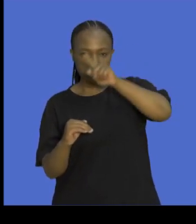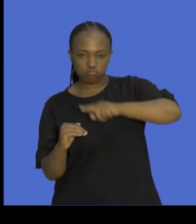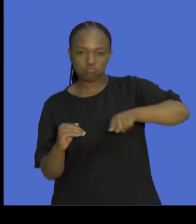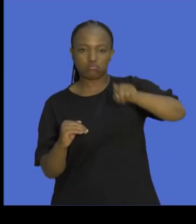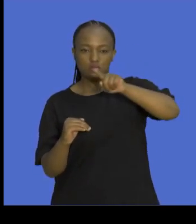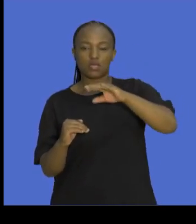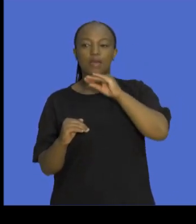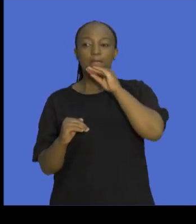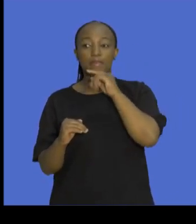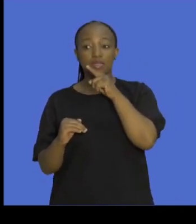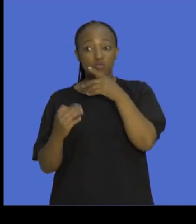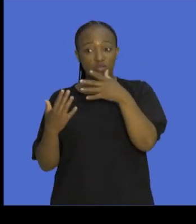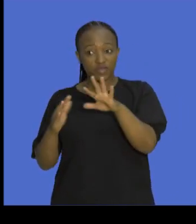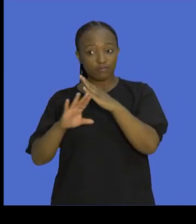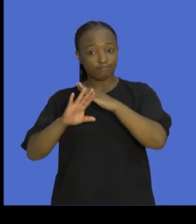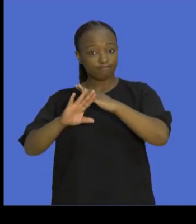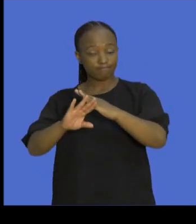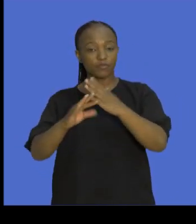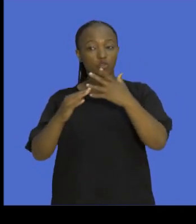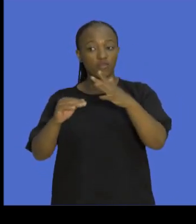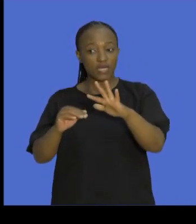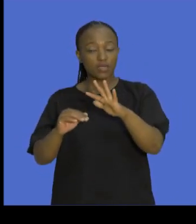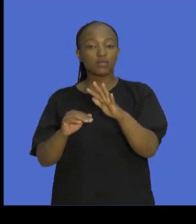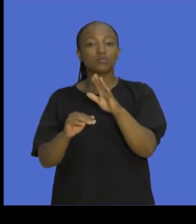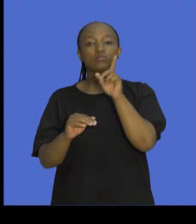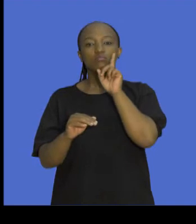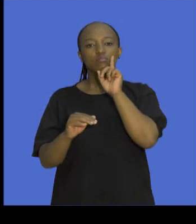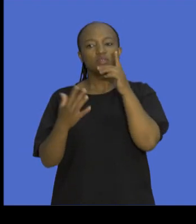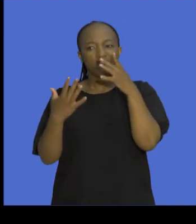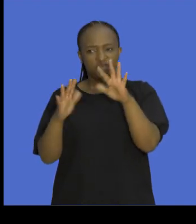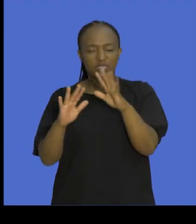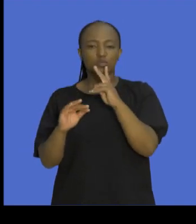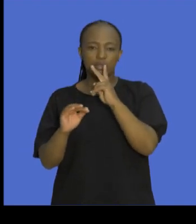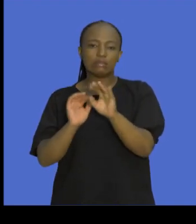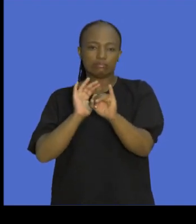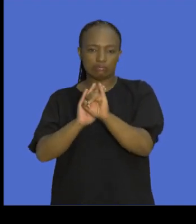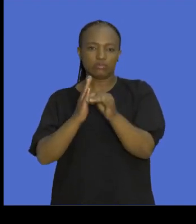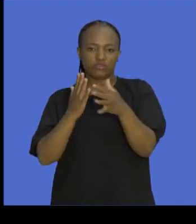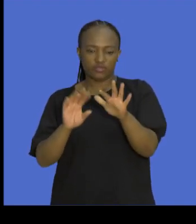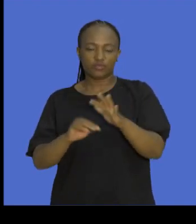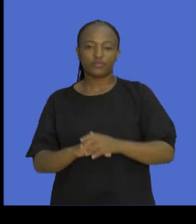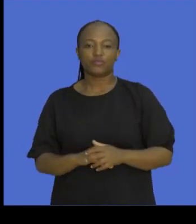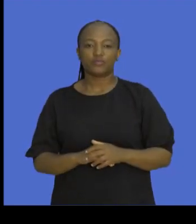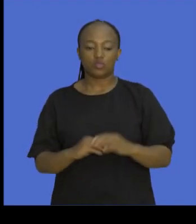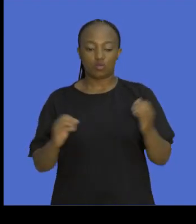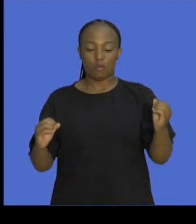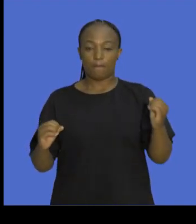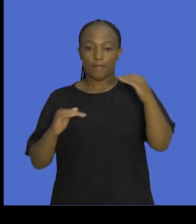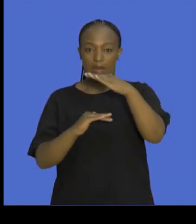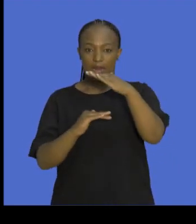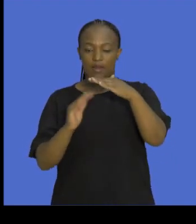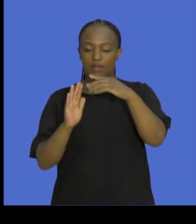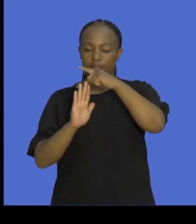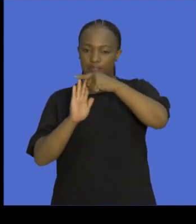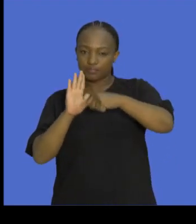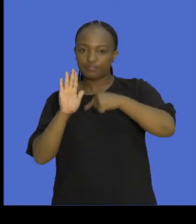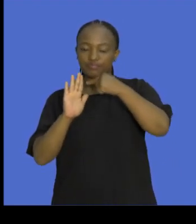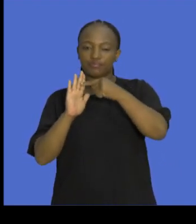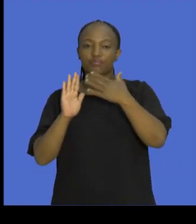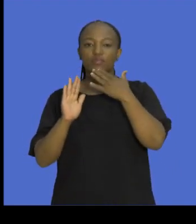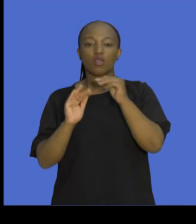constant. That's the main thing. We've already proved or verified that fact, okay? So in a parallel circuit,